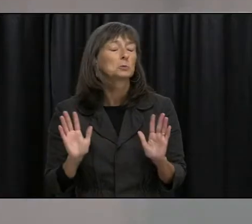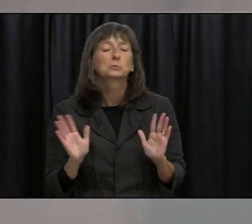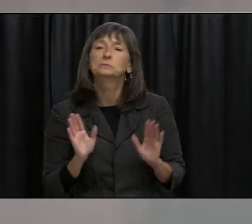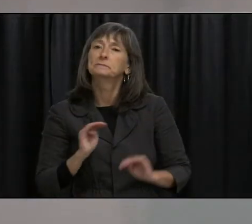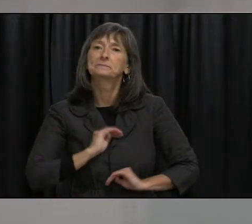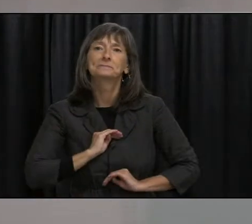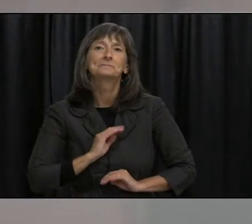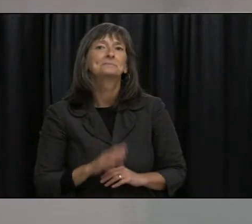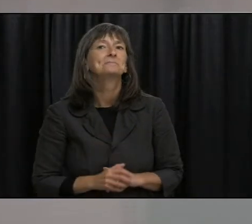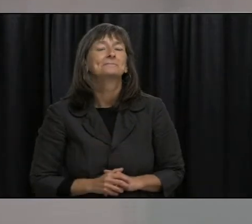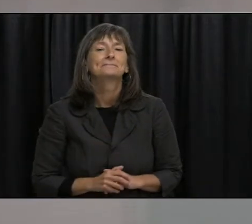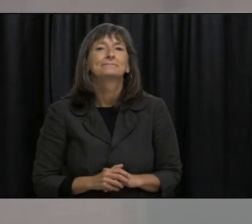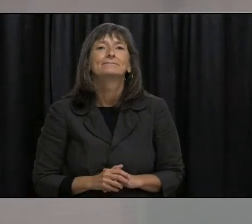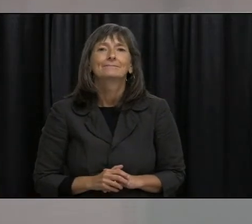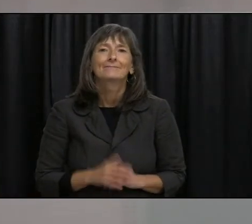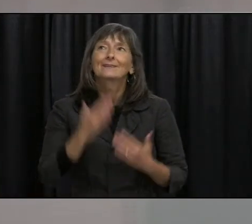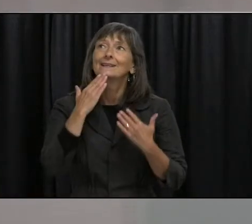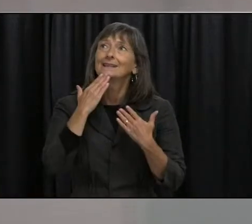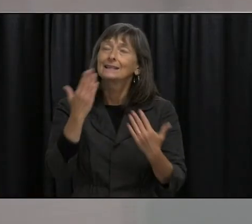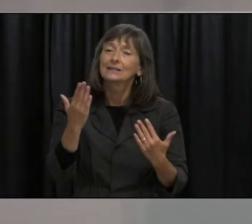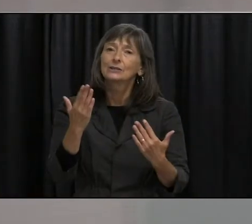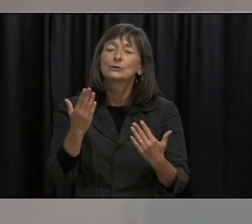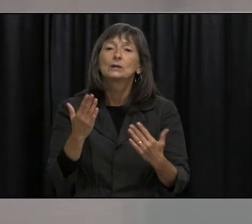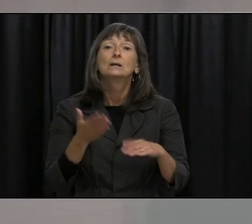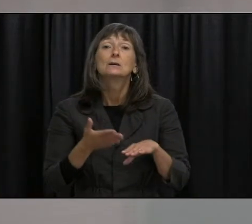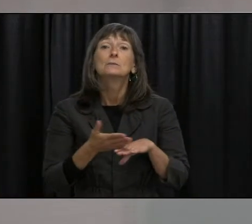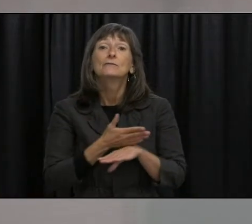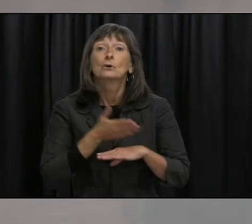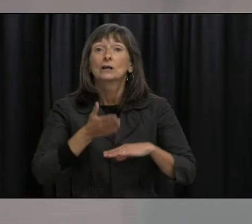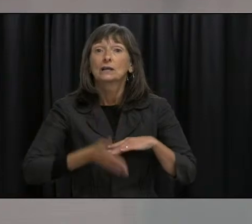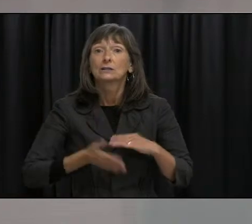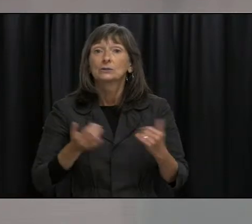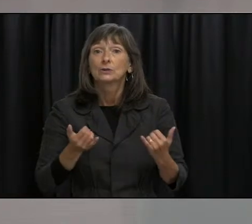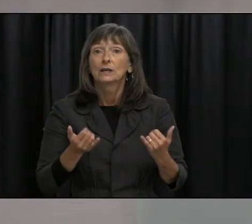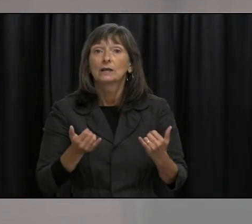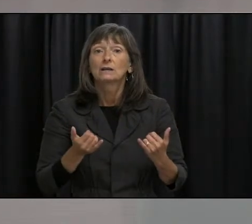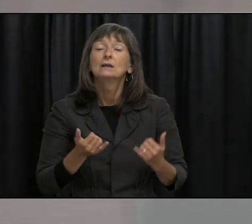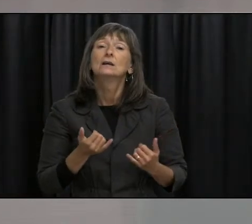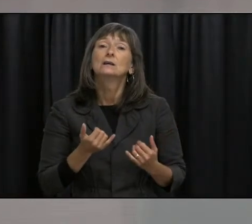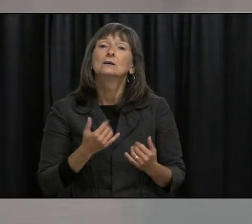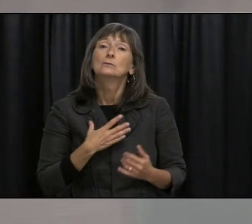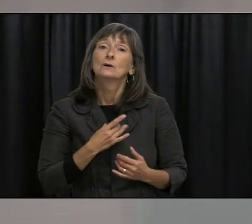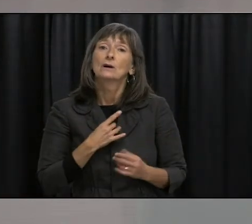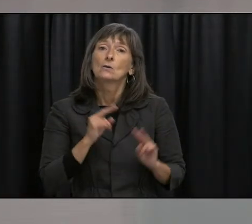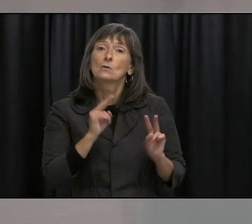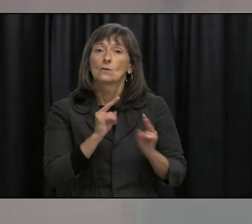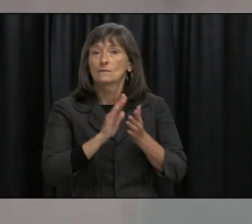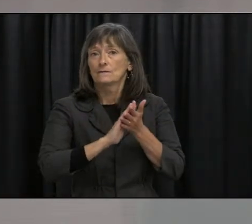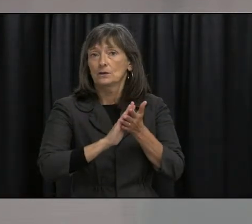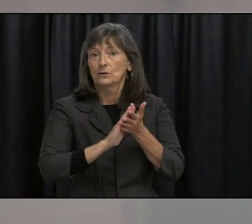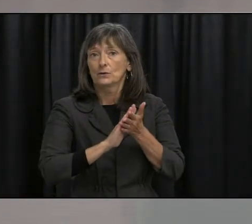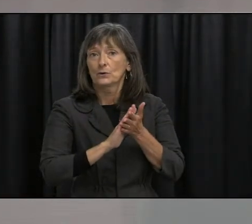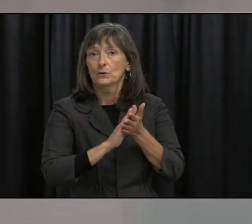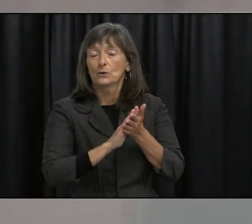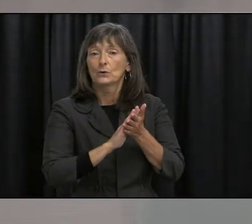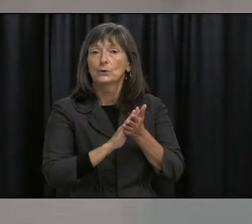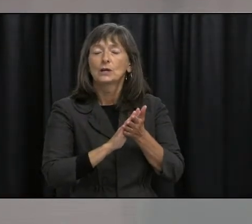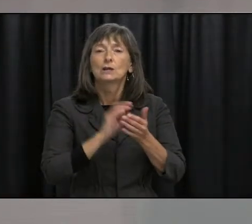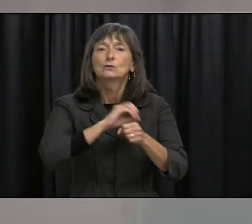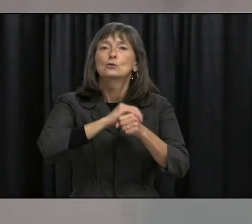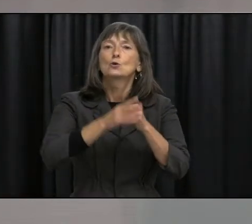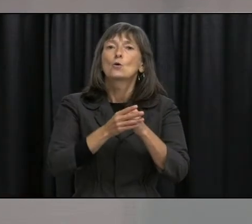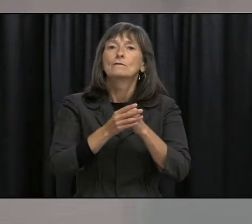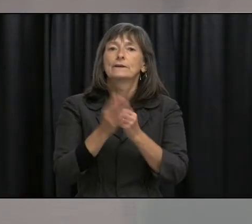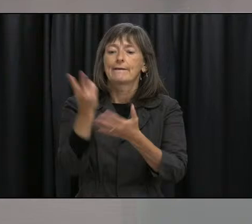Thank you. Okay. Thank you very much. Before we end today's call, we invite you to watch the short video that has been prepared on the COVID Alert